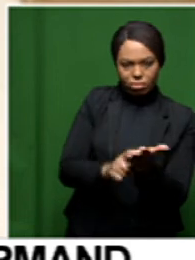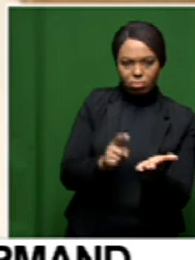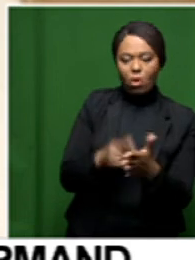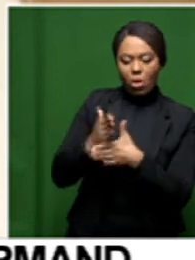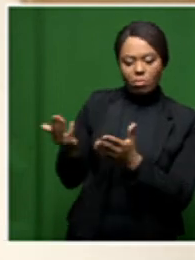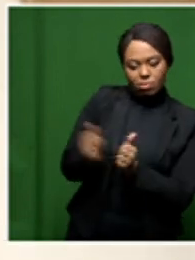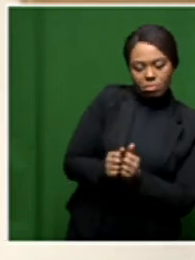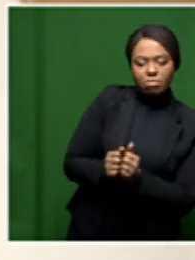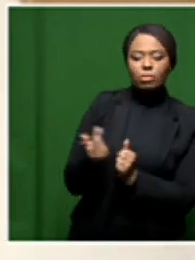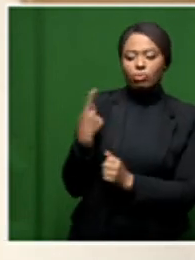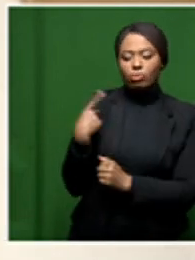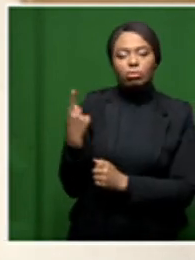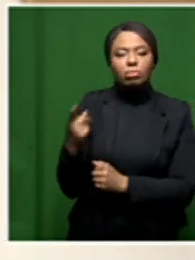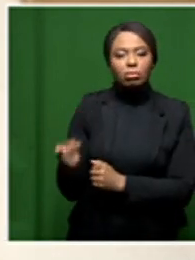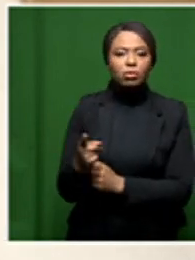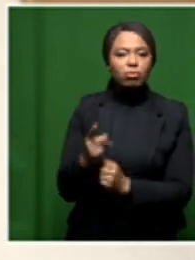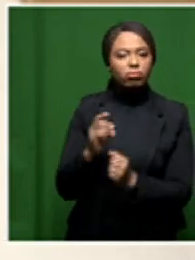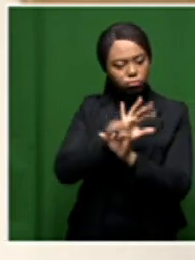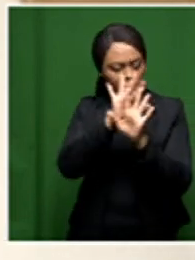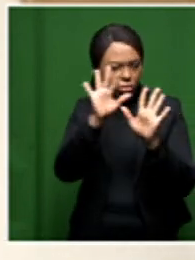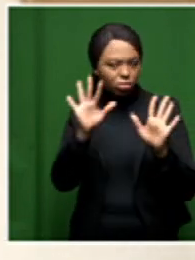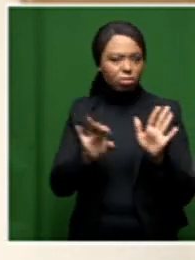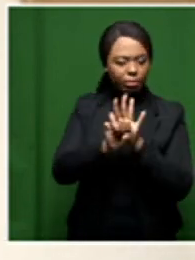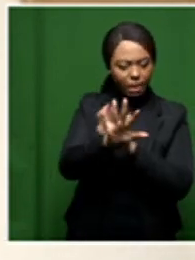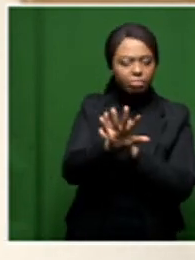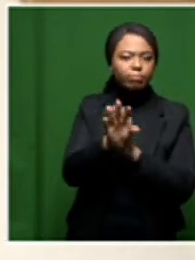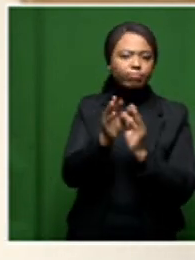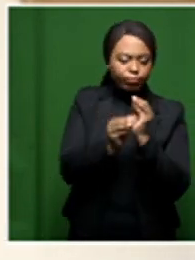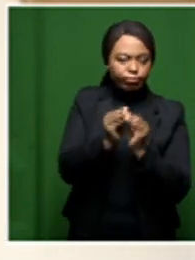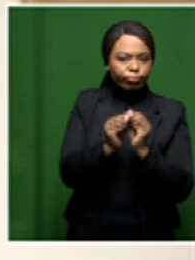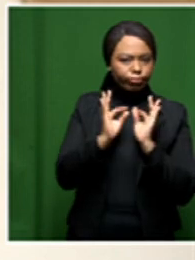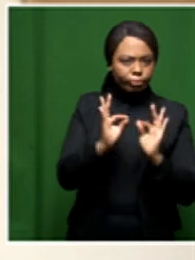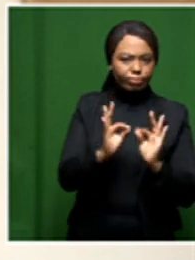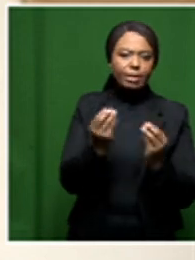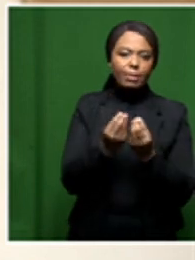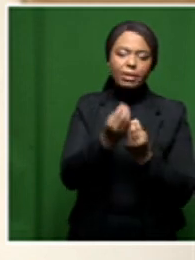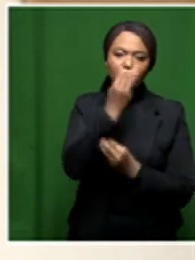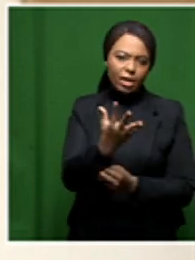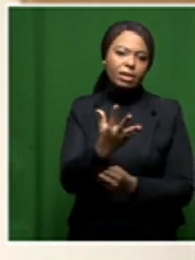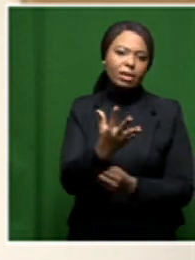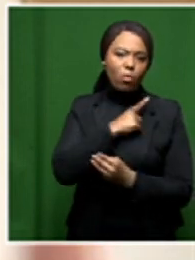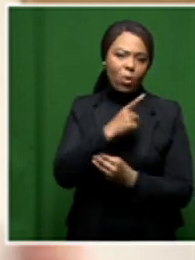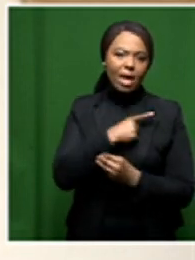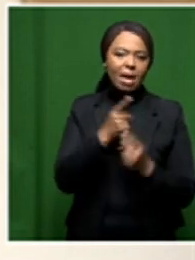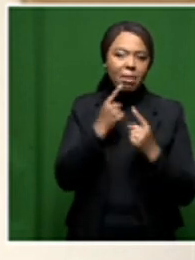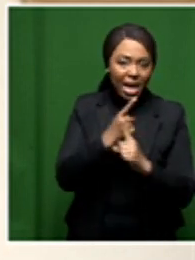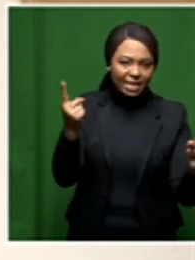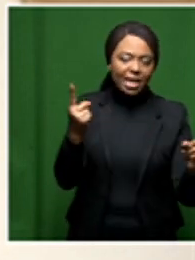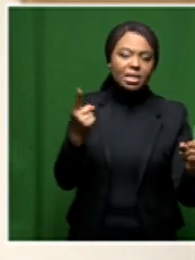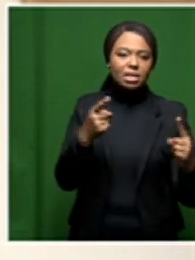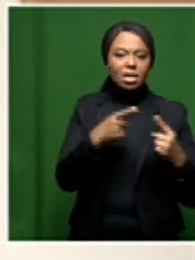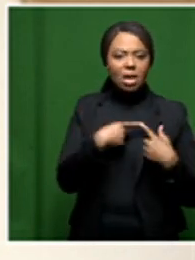spectacular. So it was the message, the underlying sort of message is conservation and emotion, and it